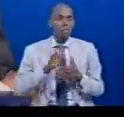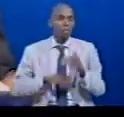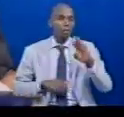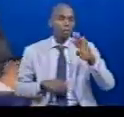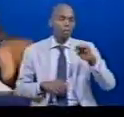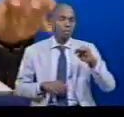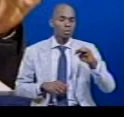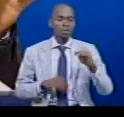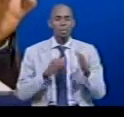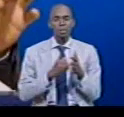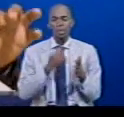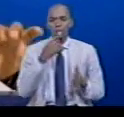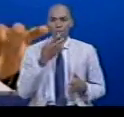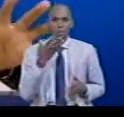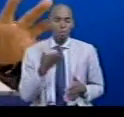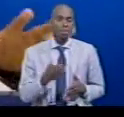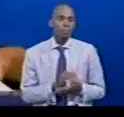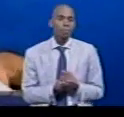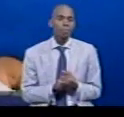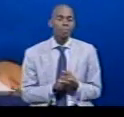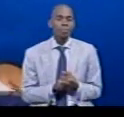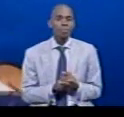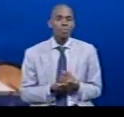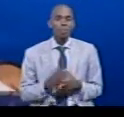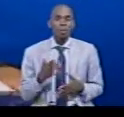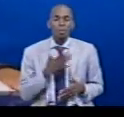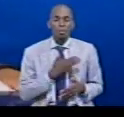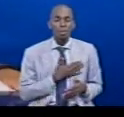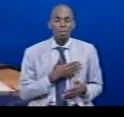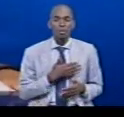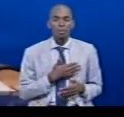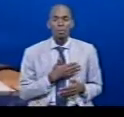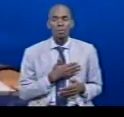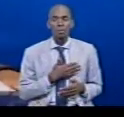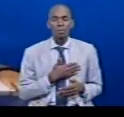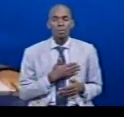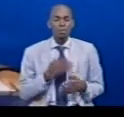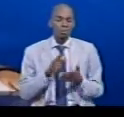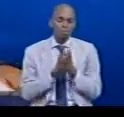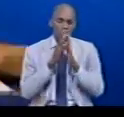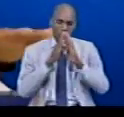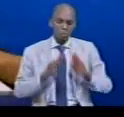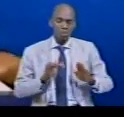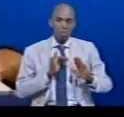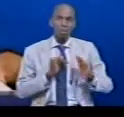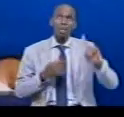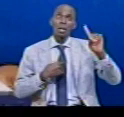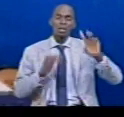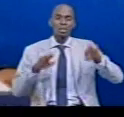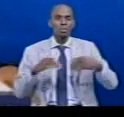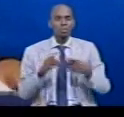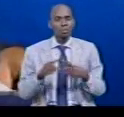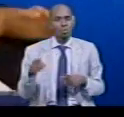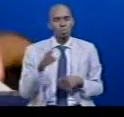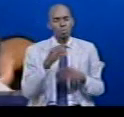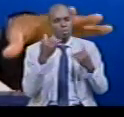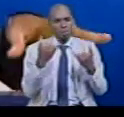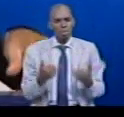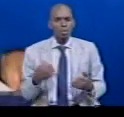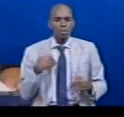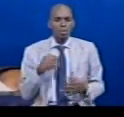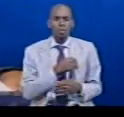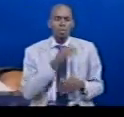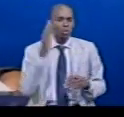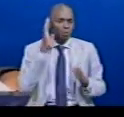say, my peace I give unto you. We're going to pray for the peace, that there will be